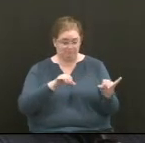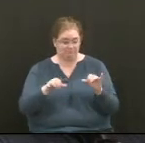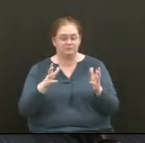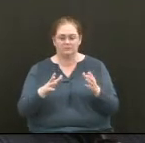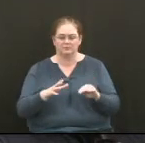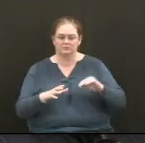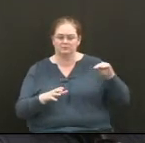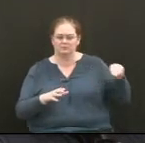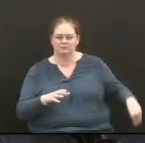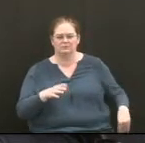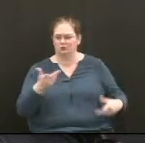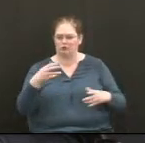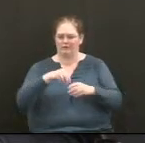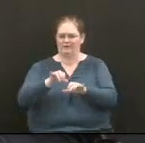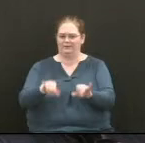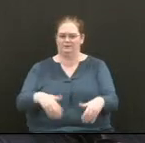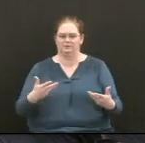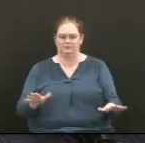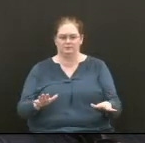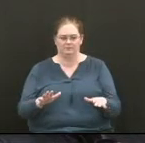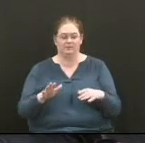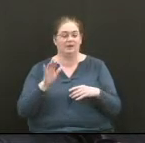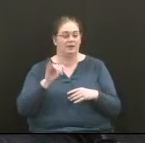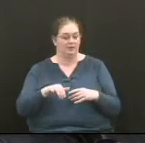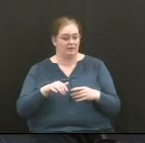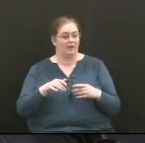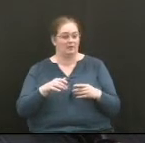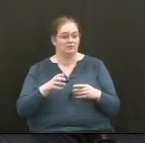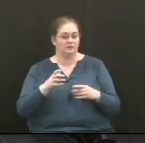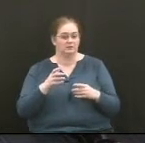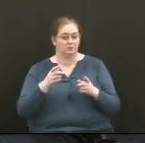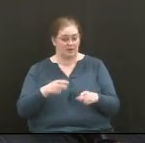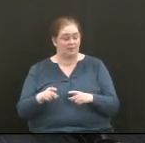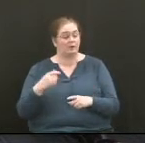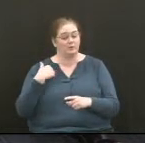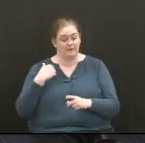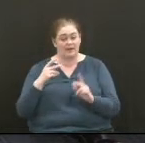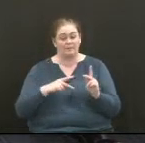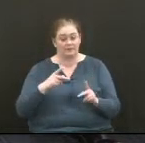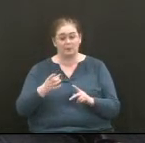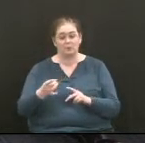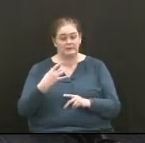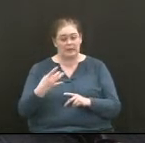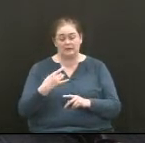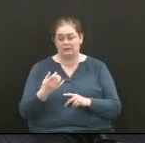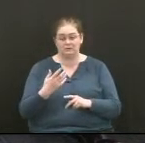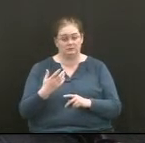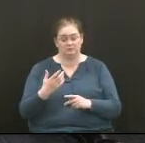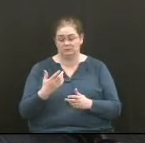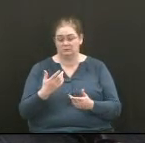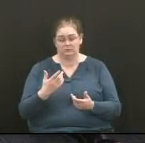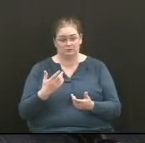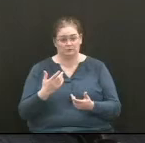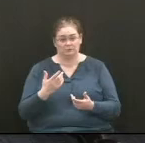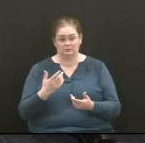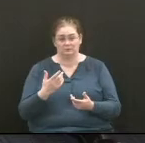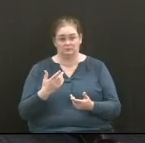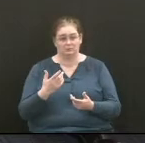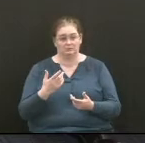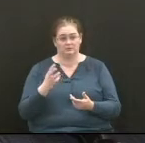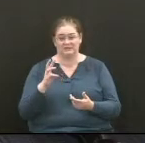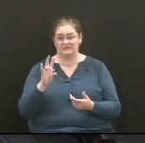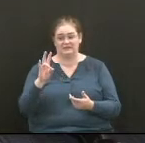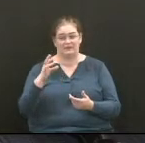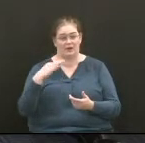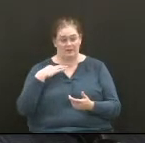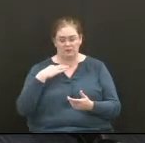set aside because you're already in the system. And that would happen. I mean, we've had people who've sent in literally dozens of applications, and